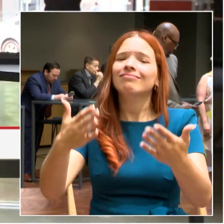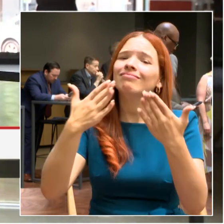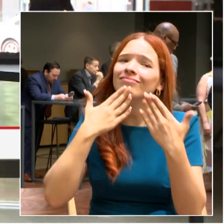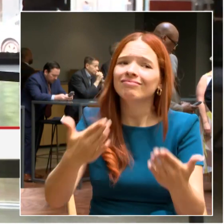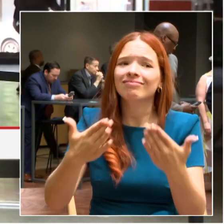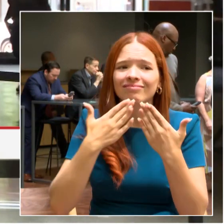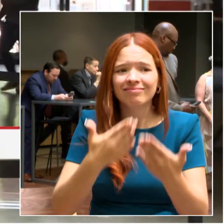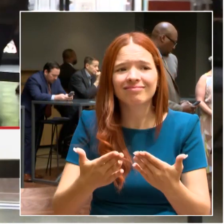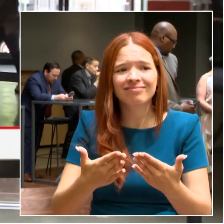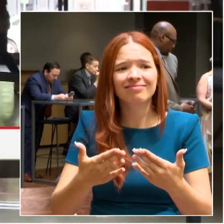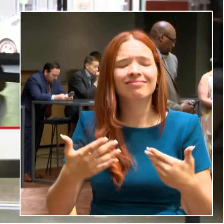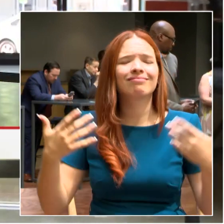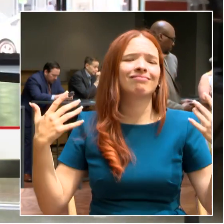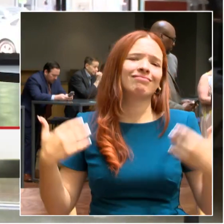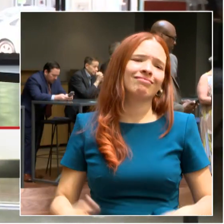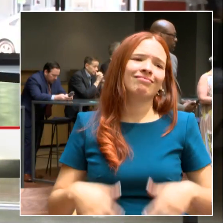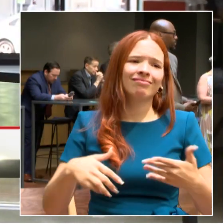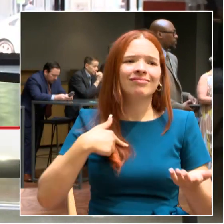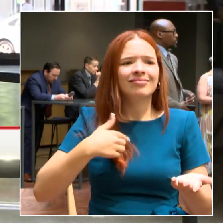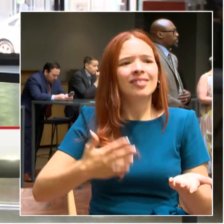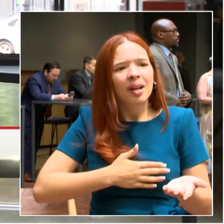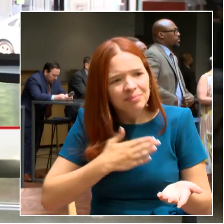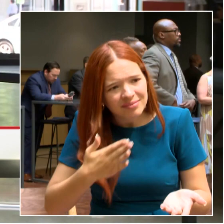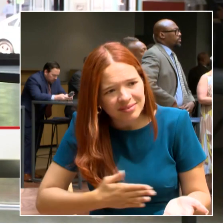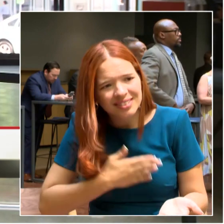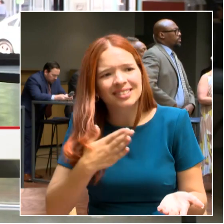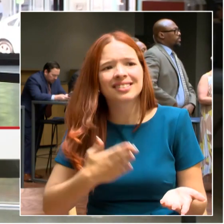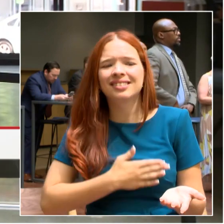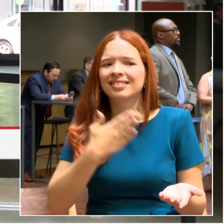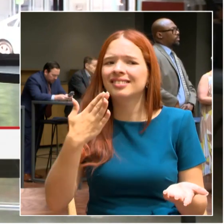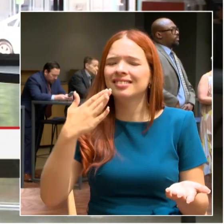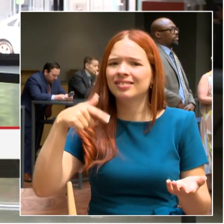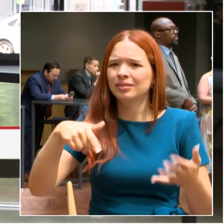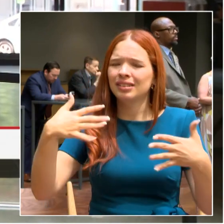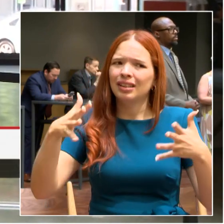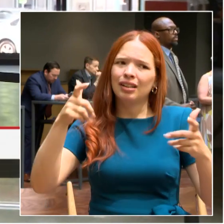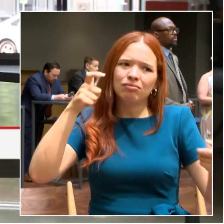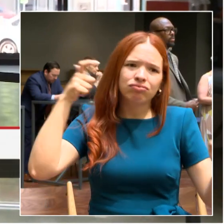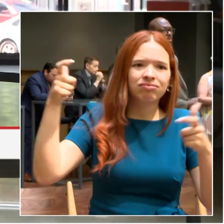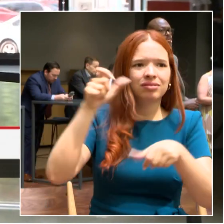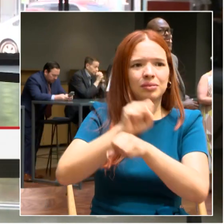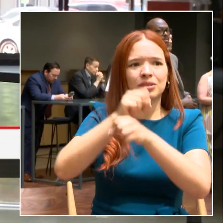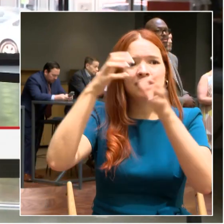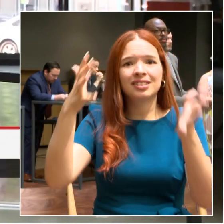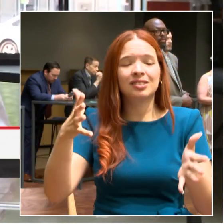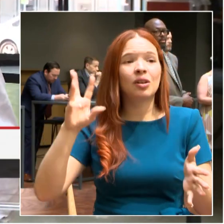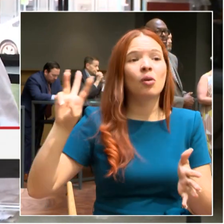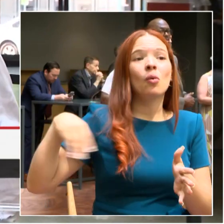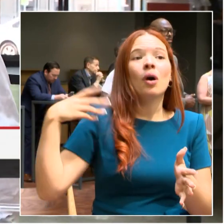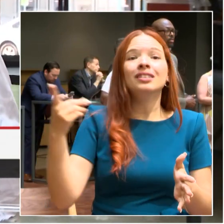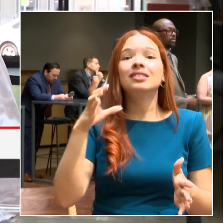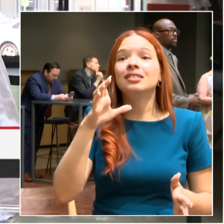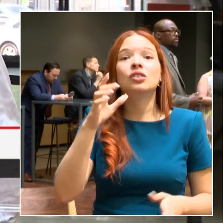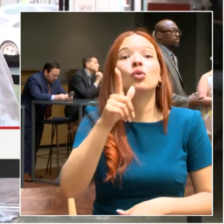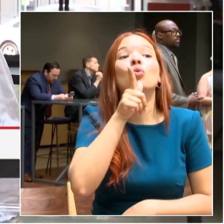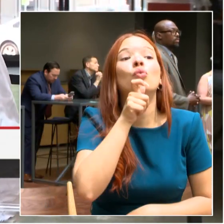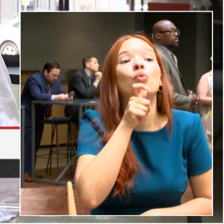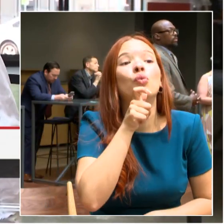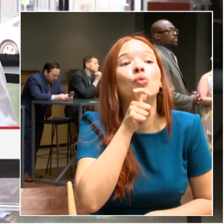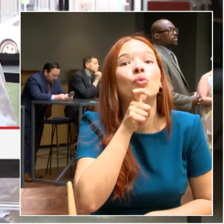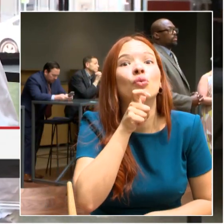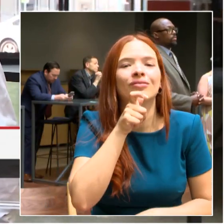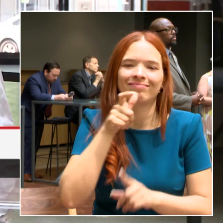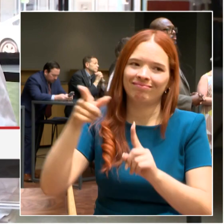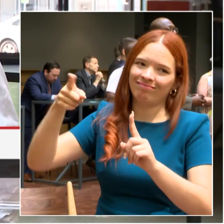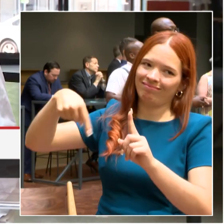biggest presence, the biggest employer in Washington, D.C. is the federal government. I'm very pleased that we have representing the Biden